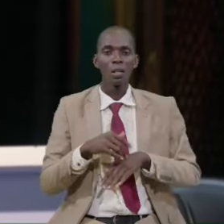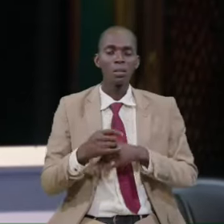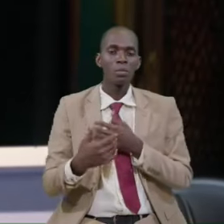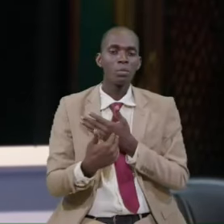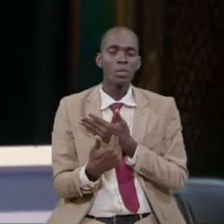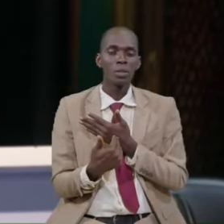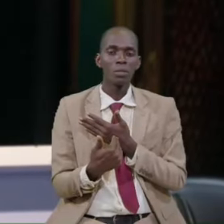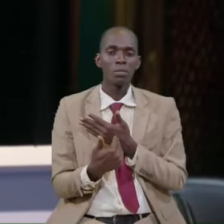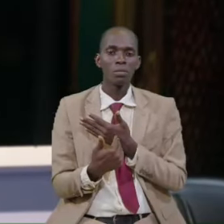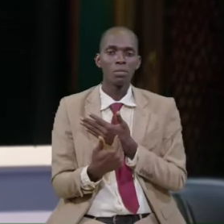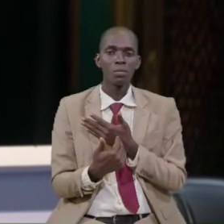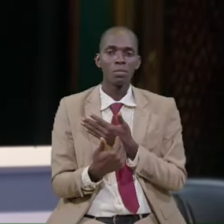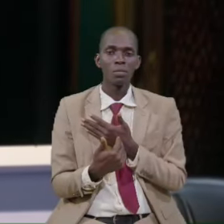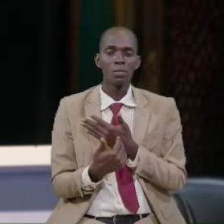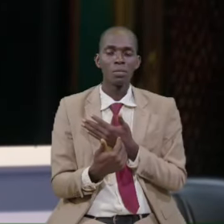in front here,